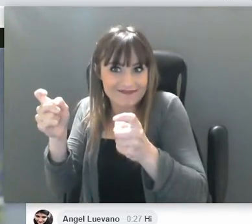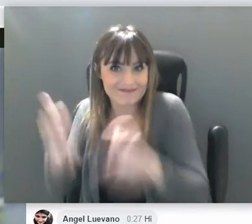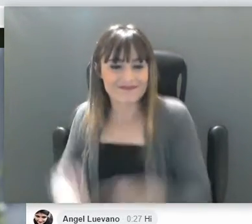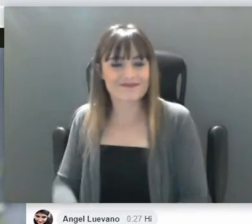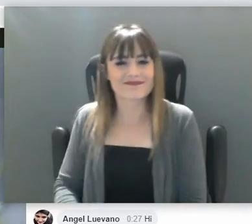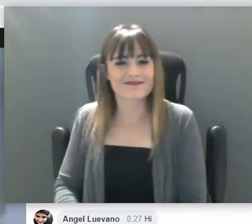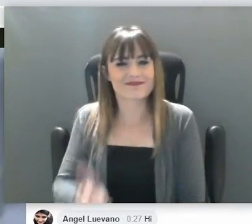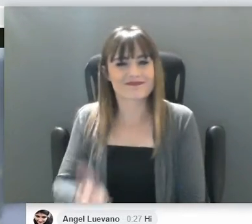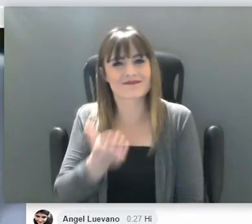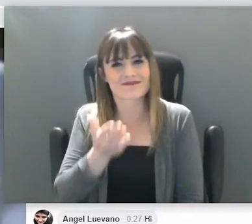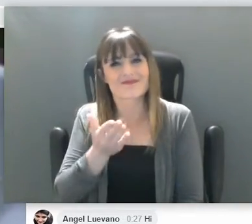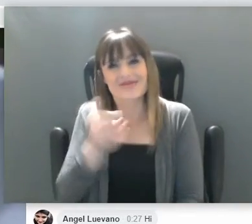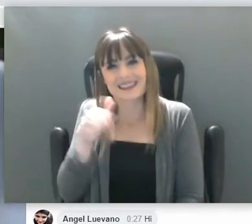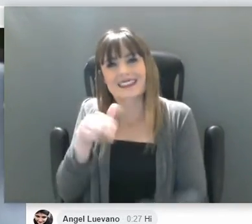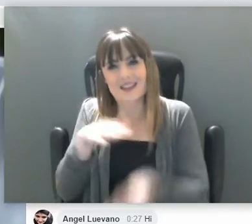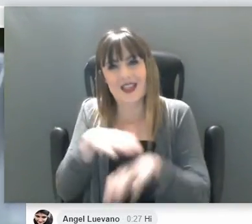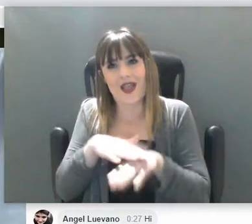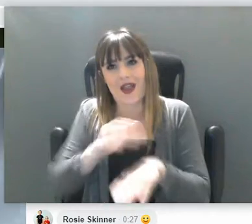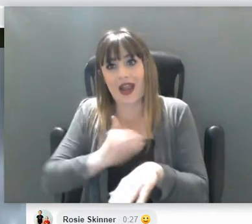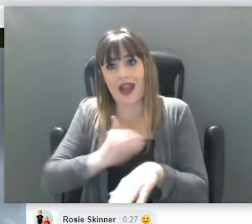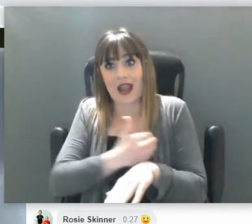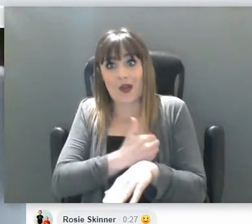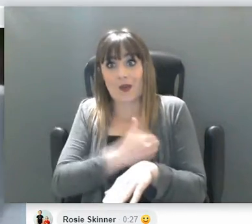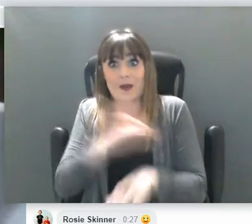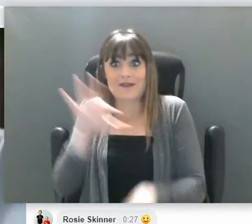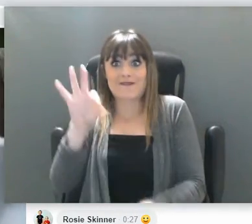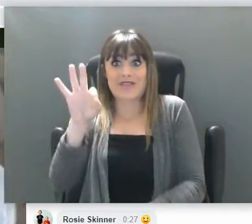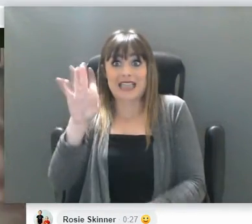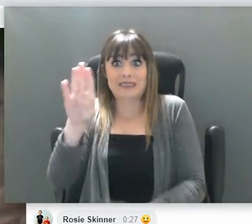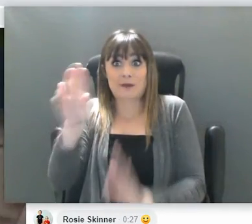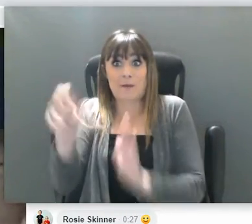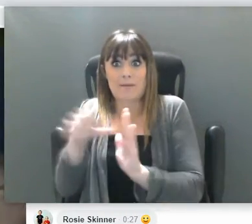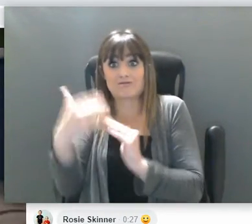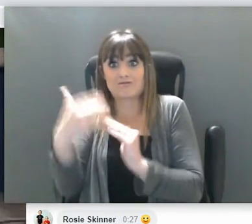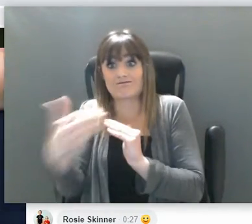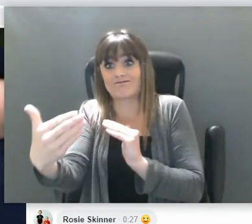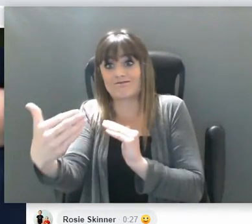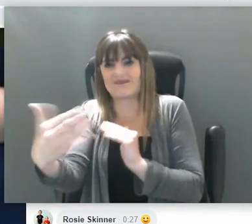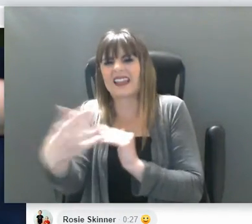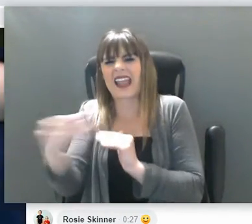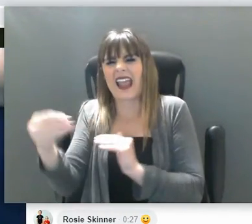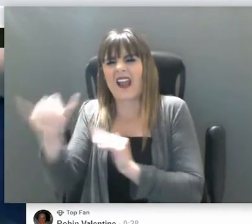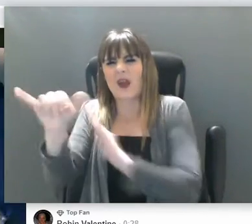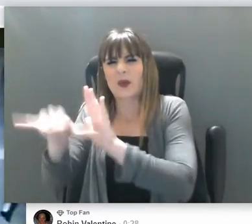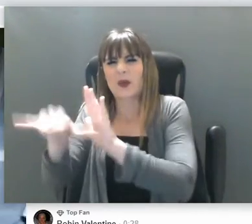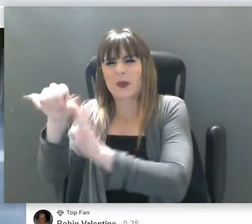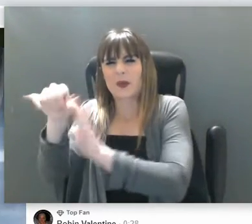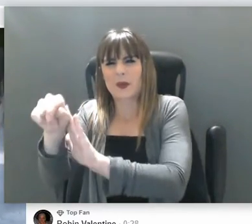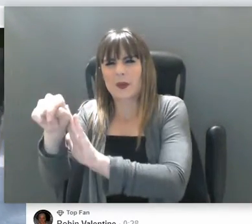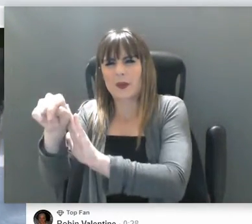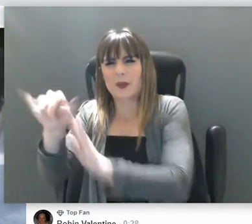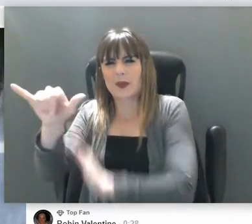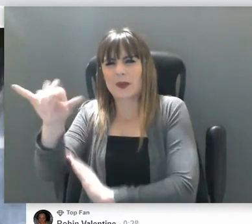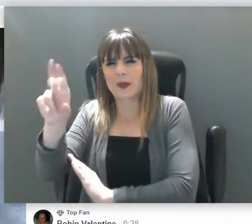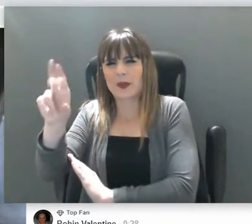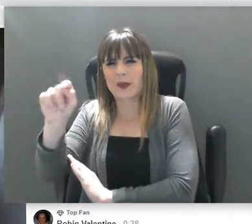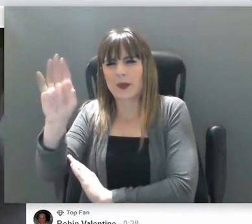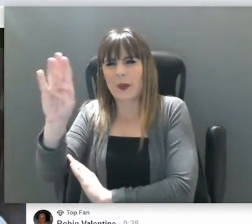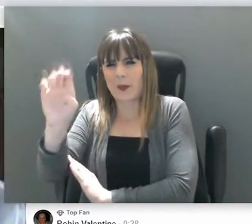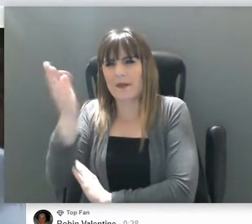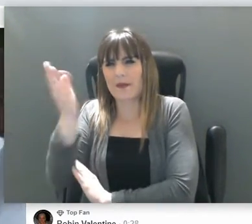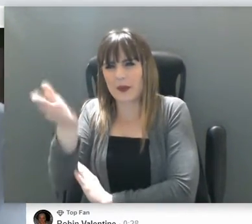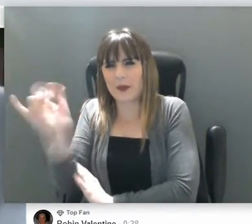field trips live on our page forever, really. And you can also catch them on YouTube as well. Now, Claire wants to know what they eat,